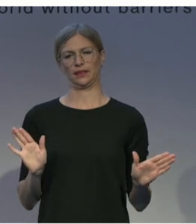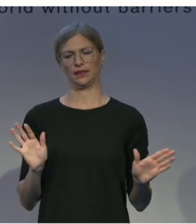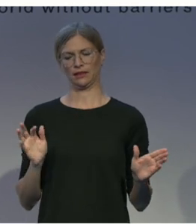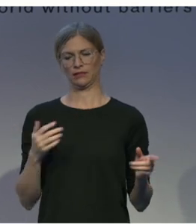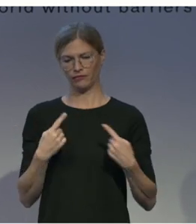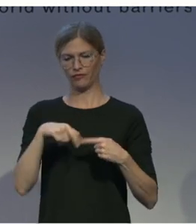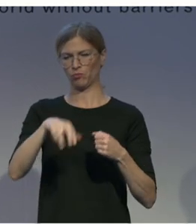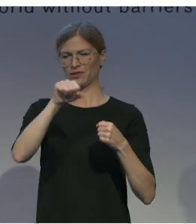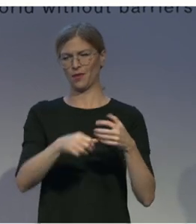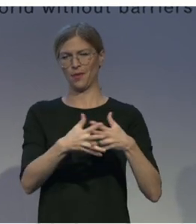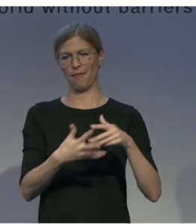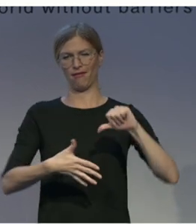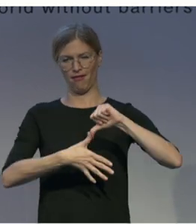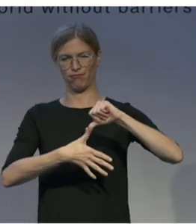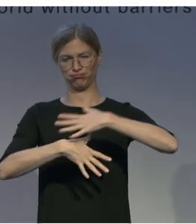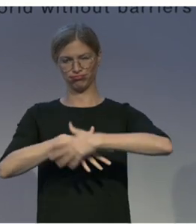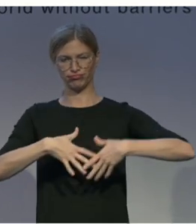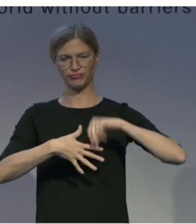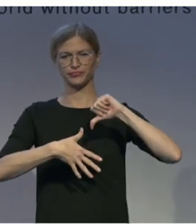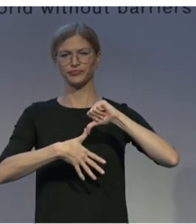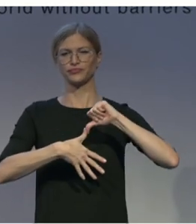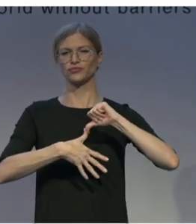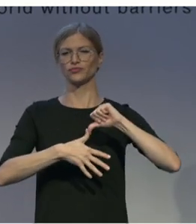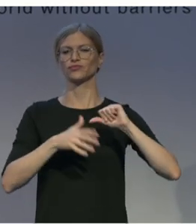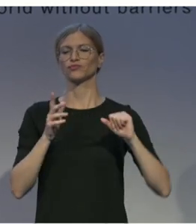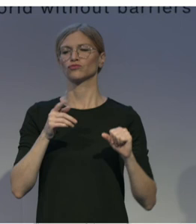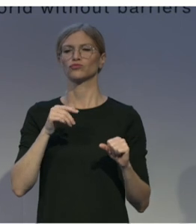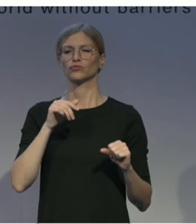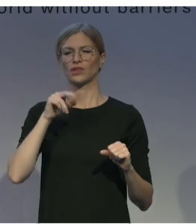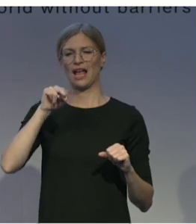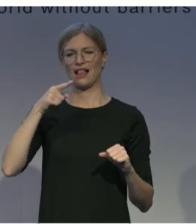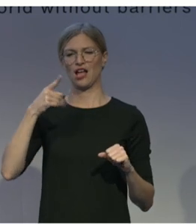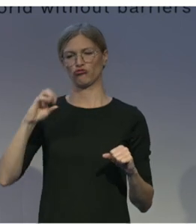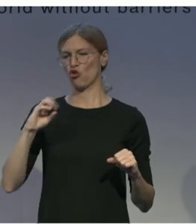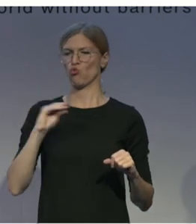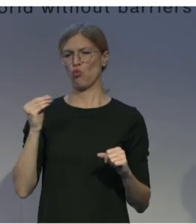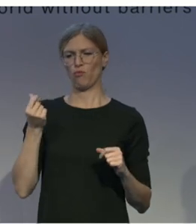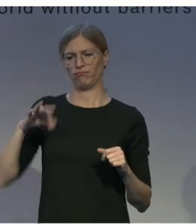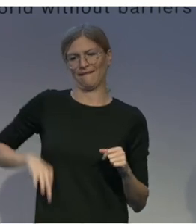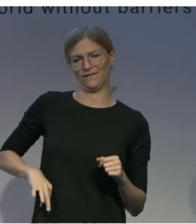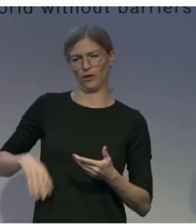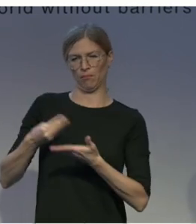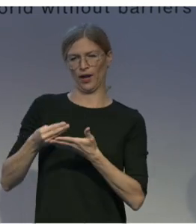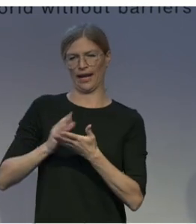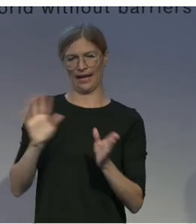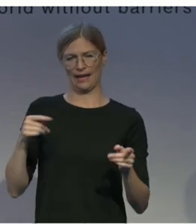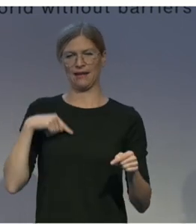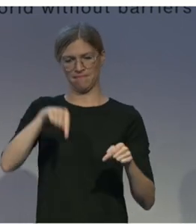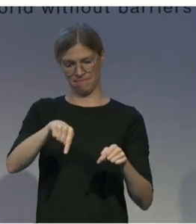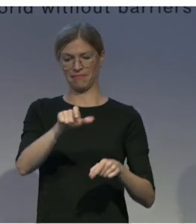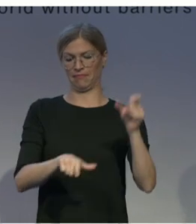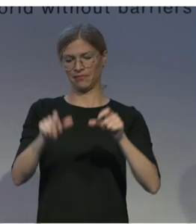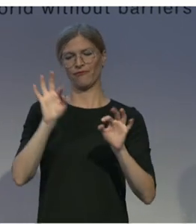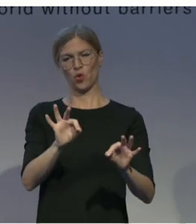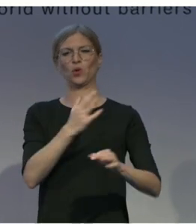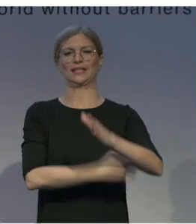national nonprofit agency in the United States who focuses on employment for people with disabilities. We work with about 400